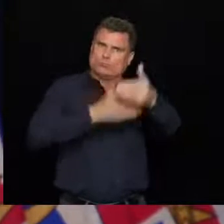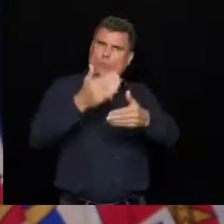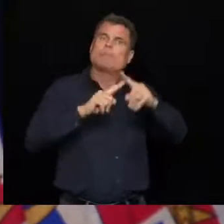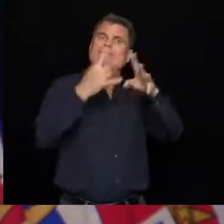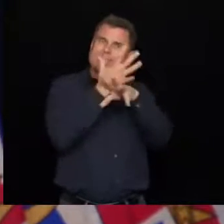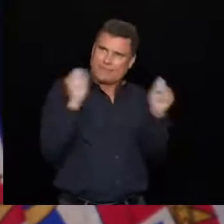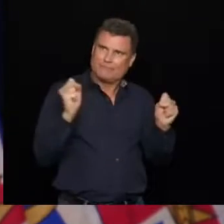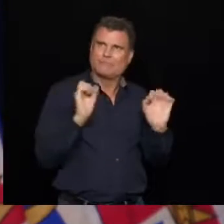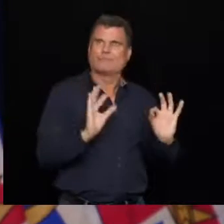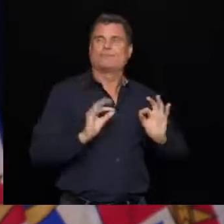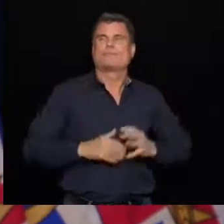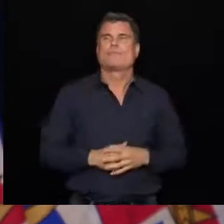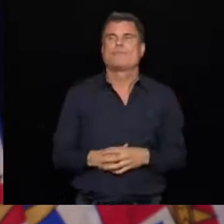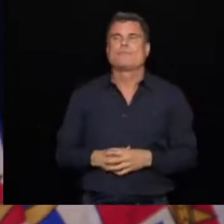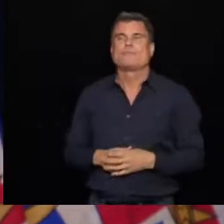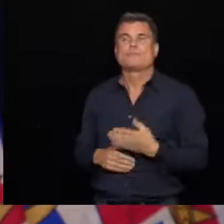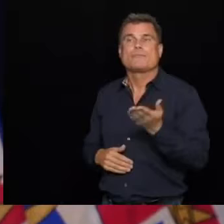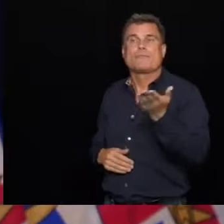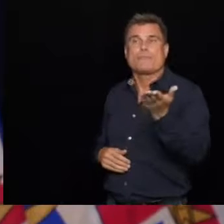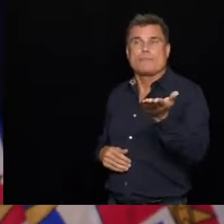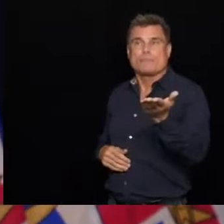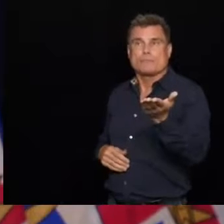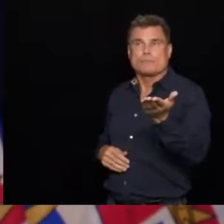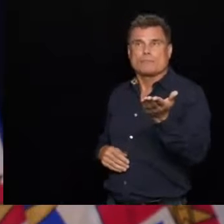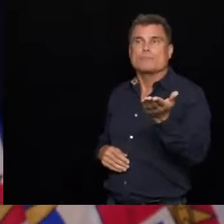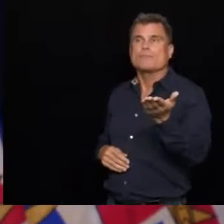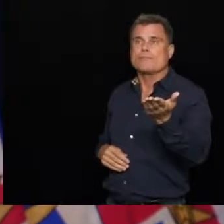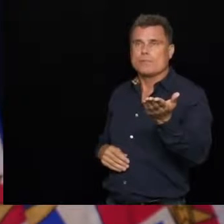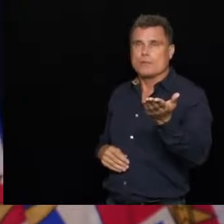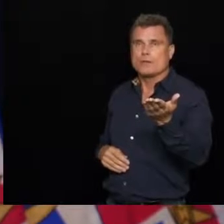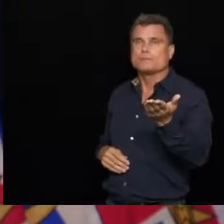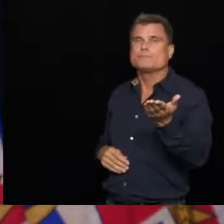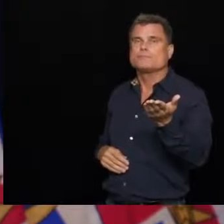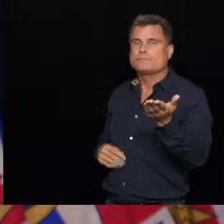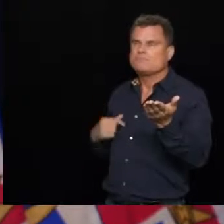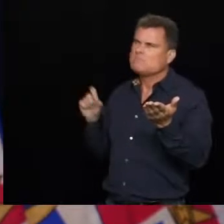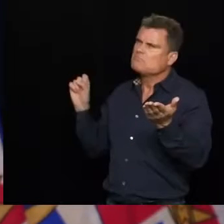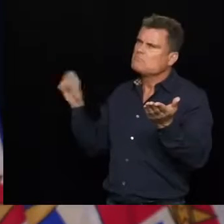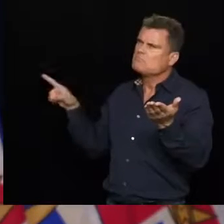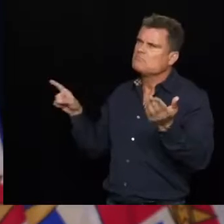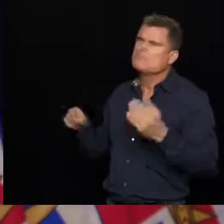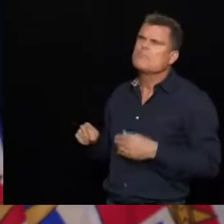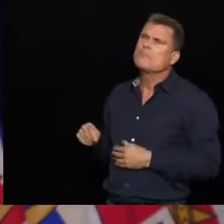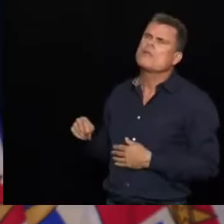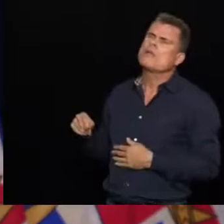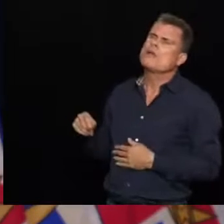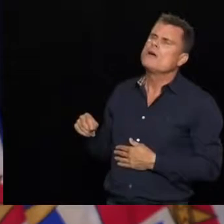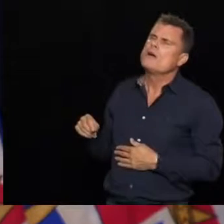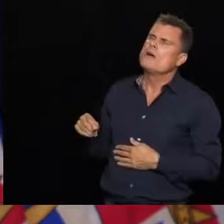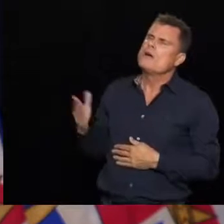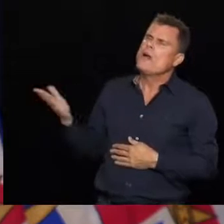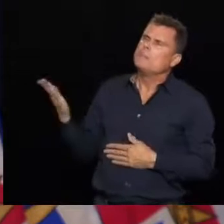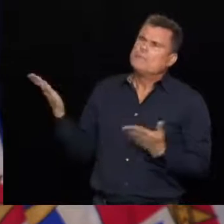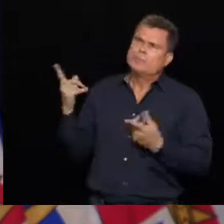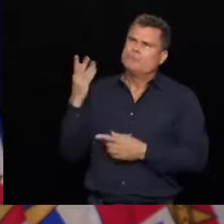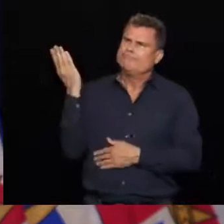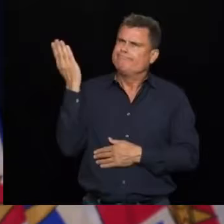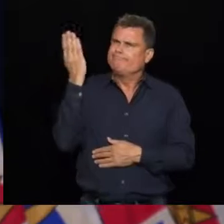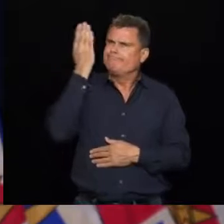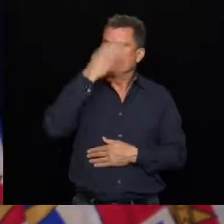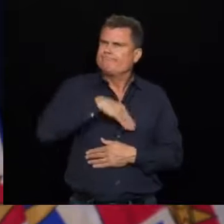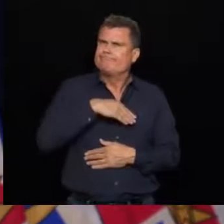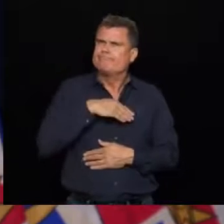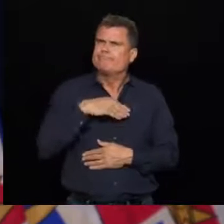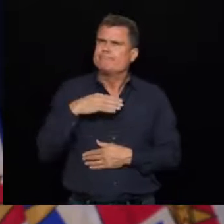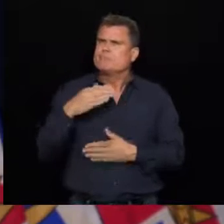Oh, thanks. Doctor, I may have missed something in your outline of how things are going to work for the next few weeks, but where's Minister Dix? He was